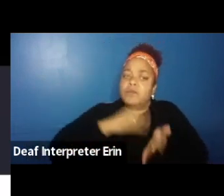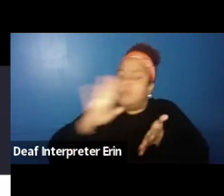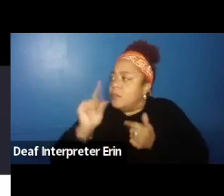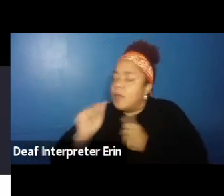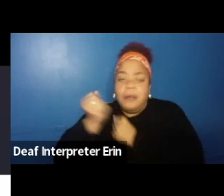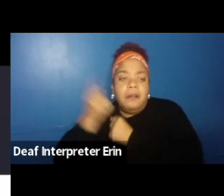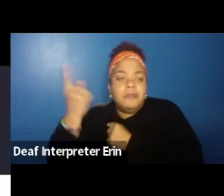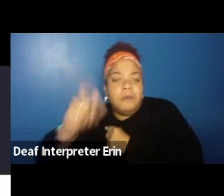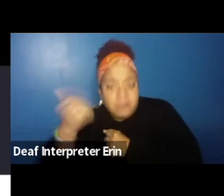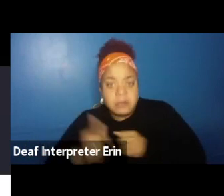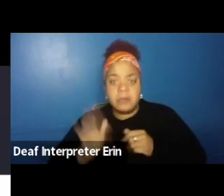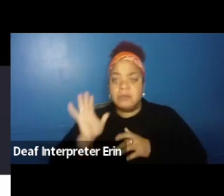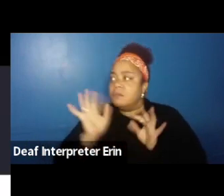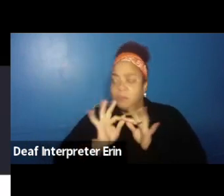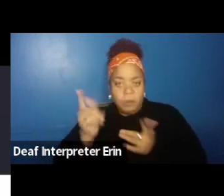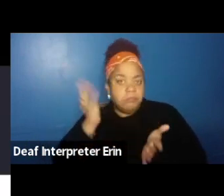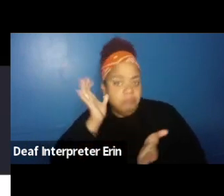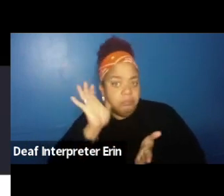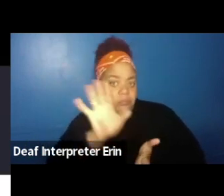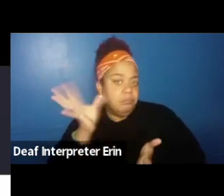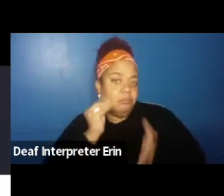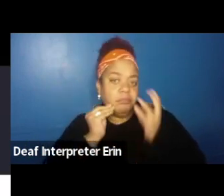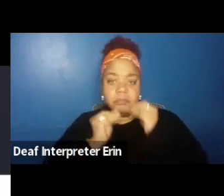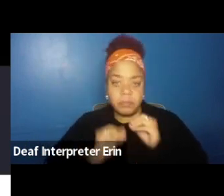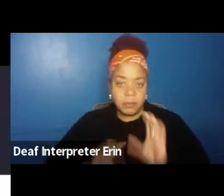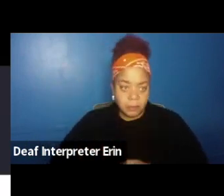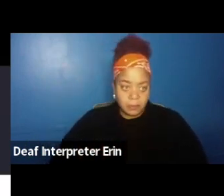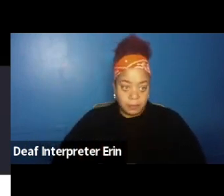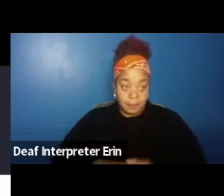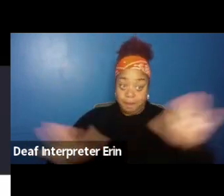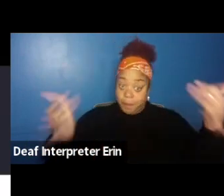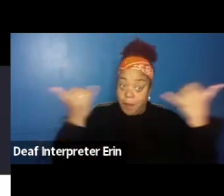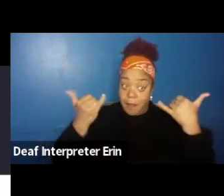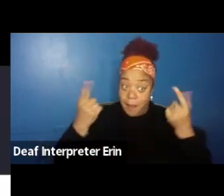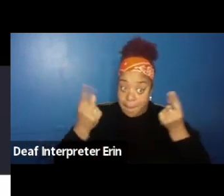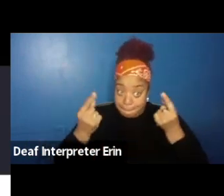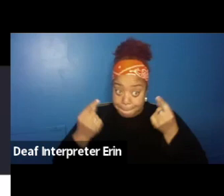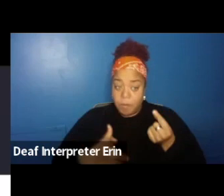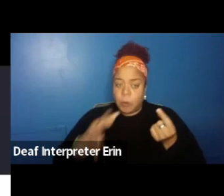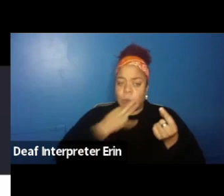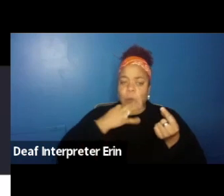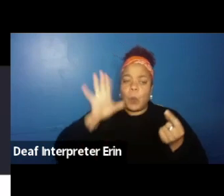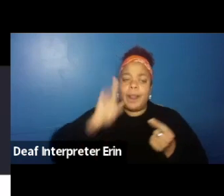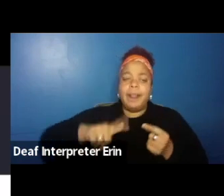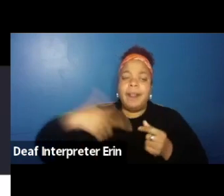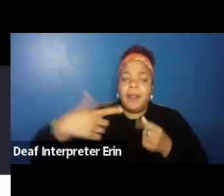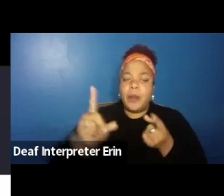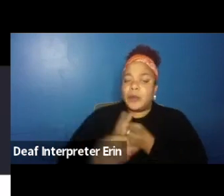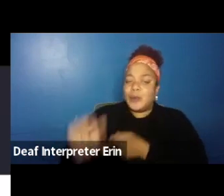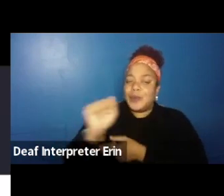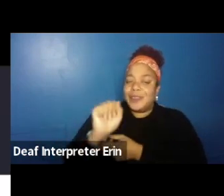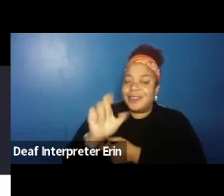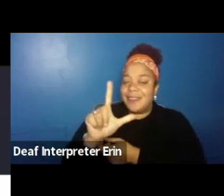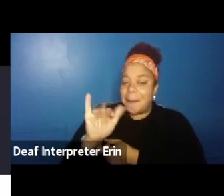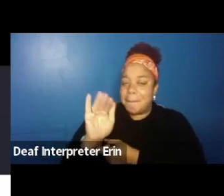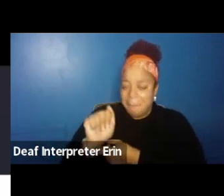So just to give you kind of what to look forward to this evening, I'm going to pass it in a moment to our moderator, Selima. We'll have introductions from